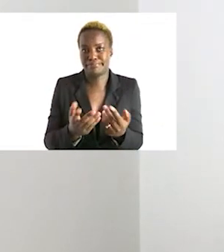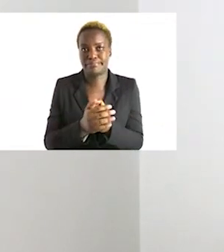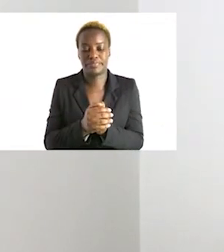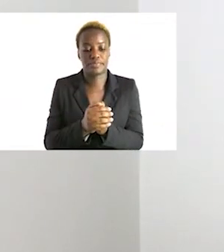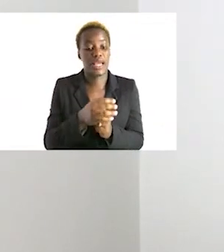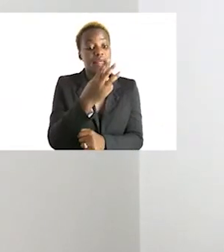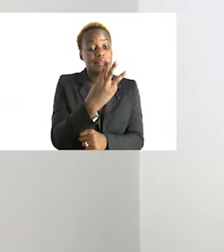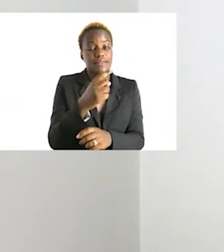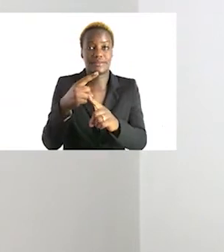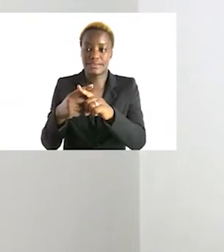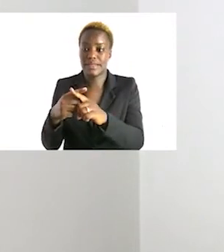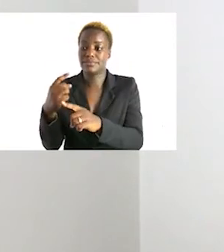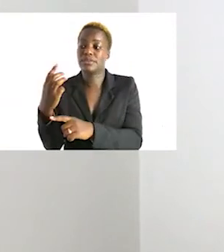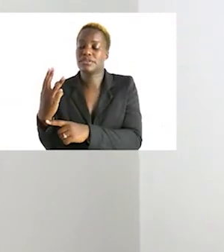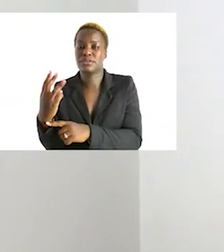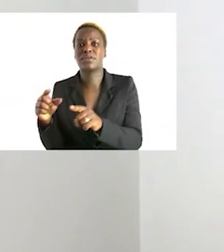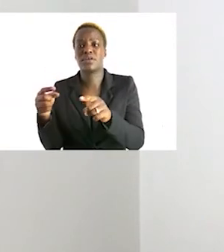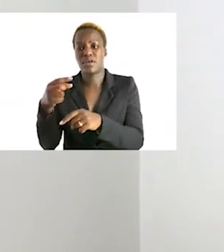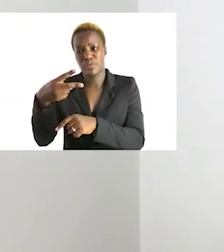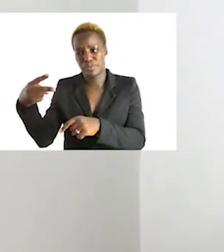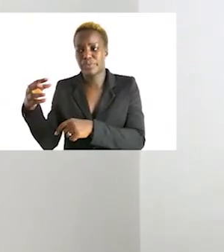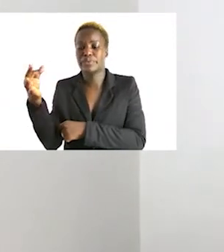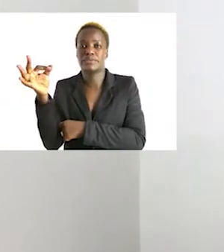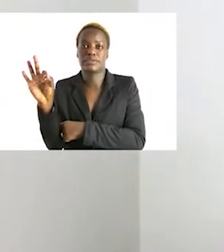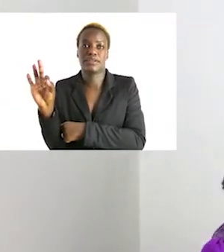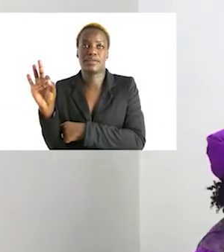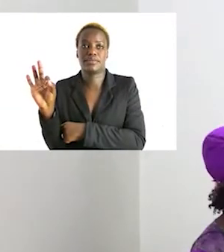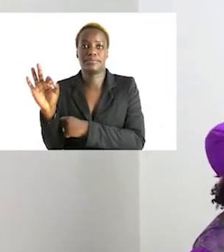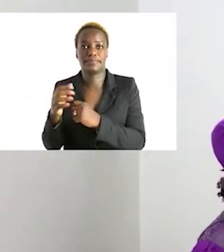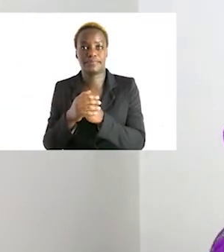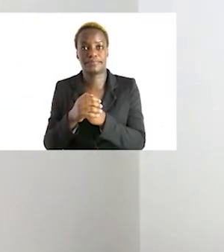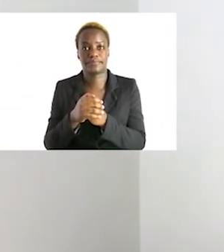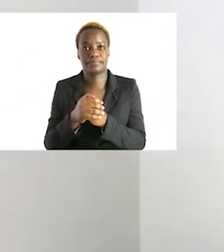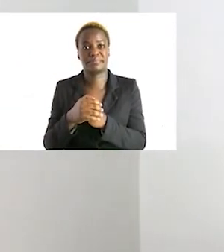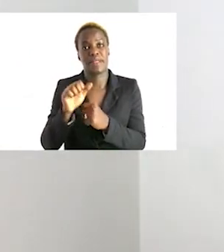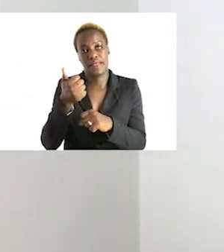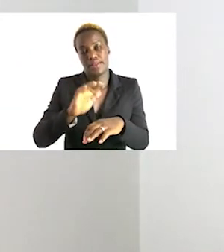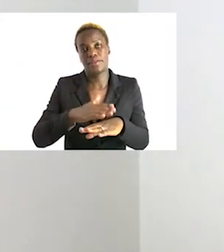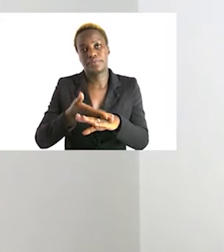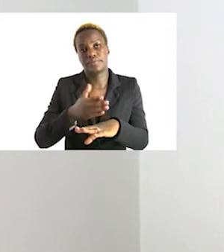will also equal to a 9. Let's quickly have another example.